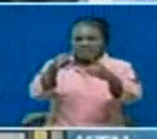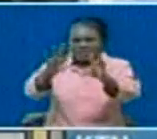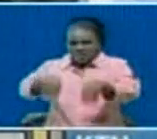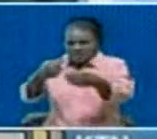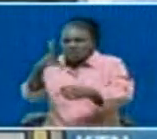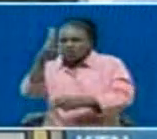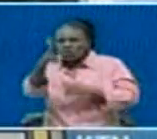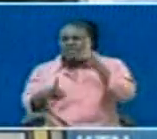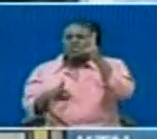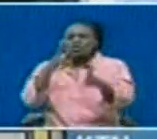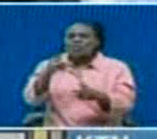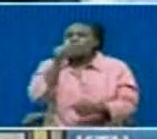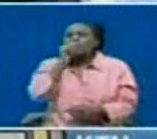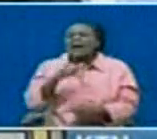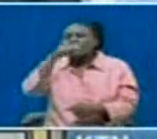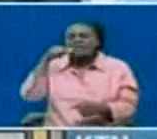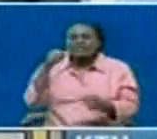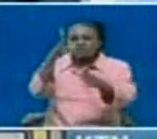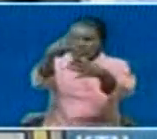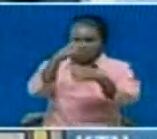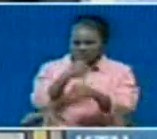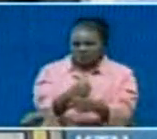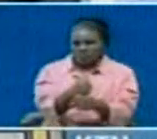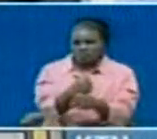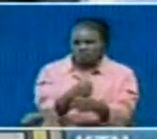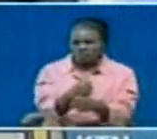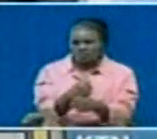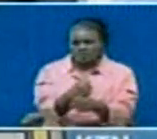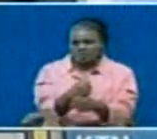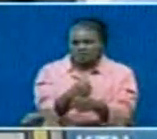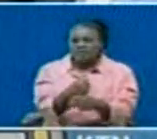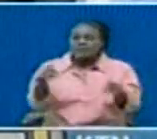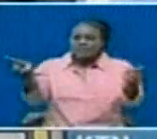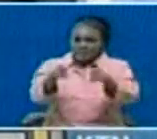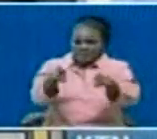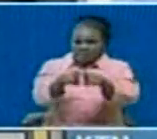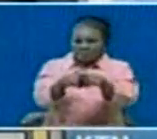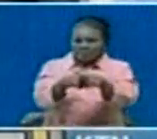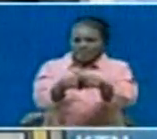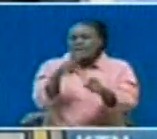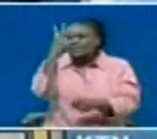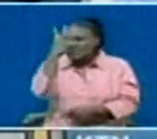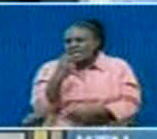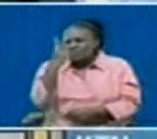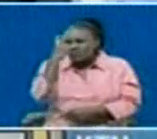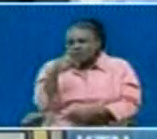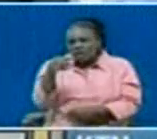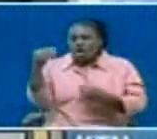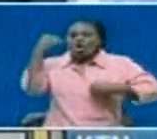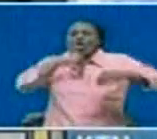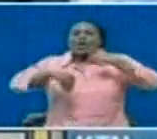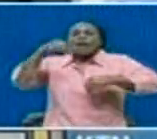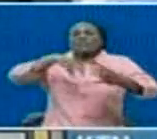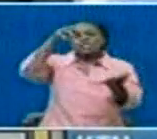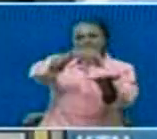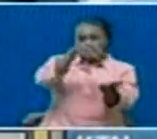to 22 private entities under dubious and suspiciously corrupt